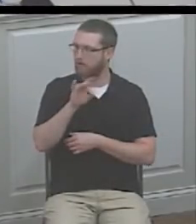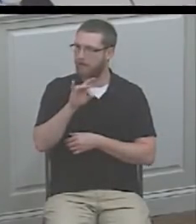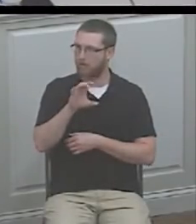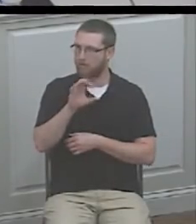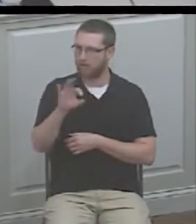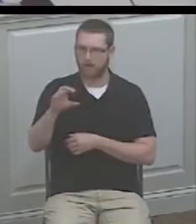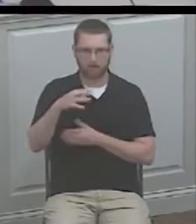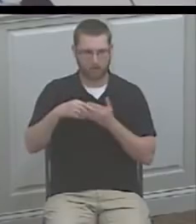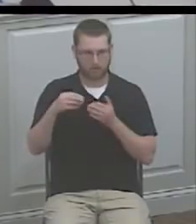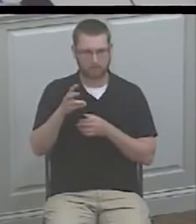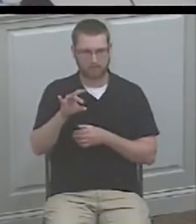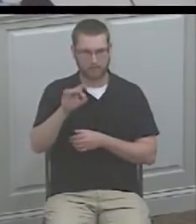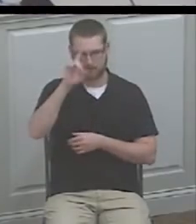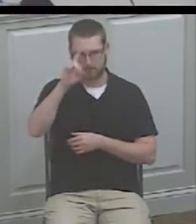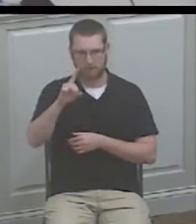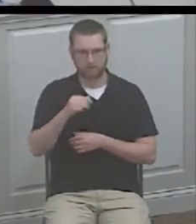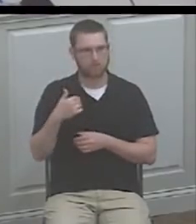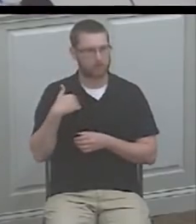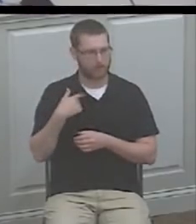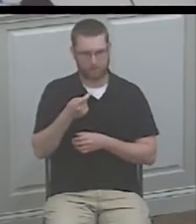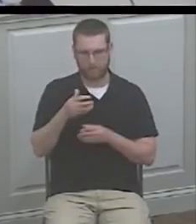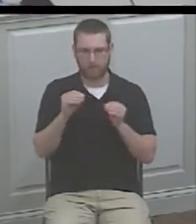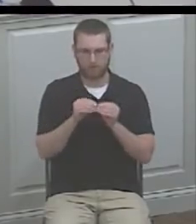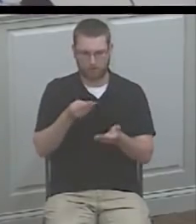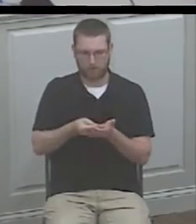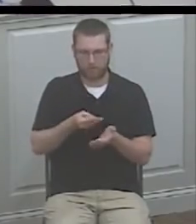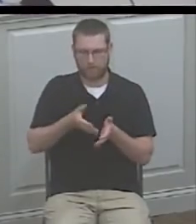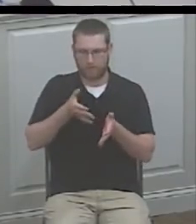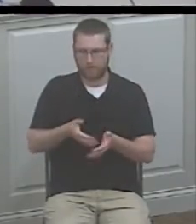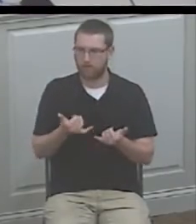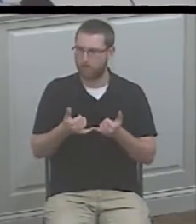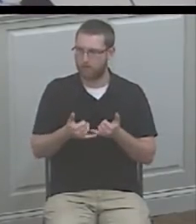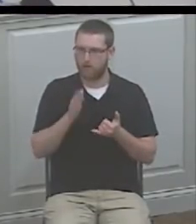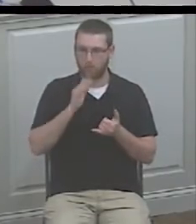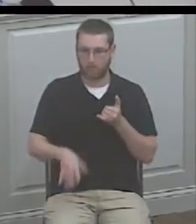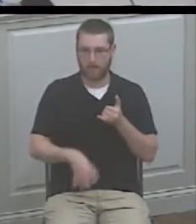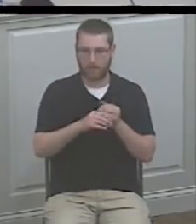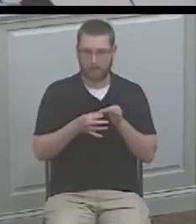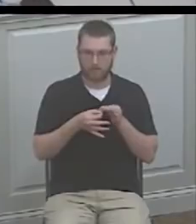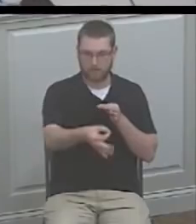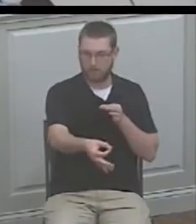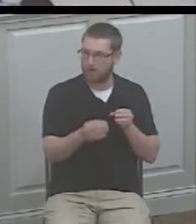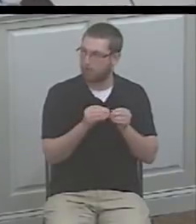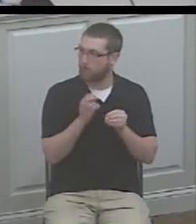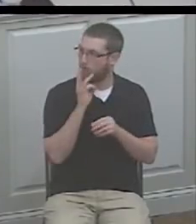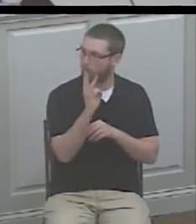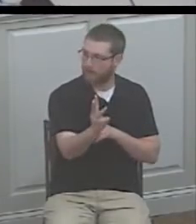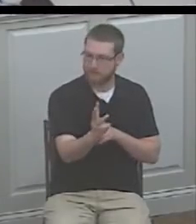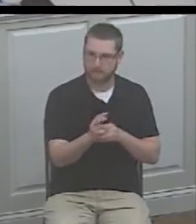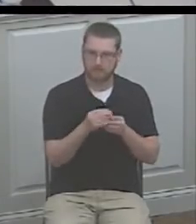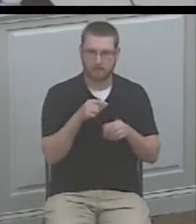$309,899.68. We do have a little bit more money, and we are working out the extension of that water line further to the west till we run out of